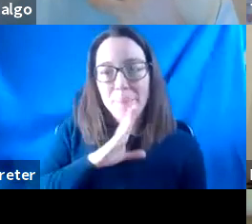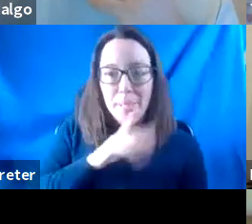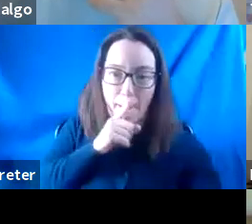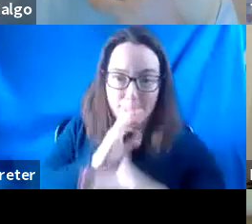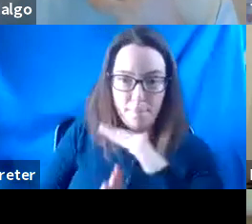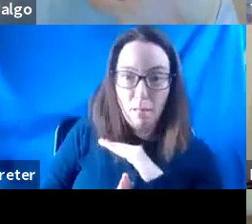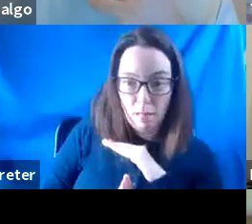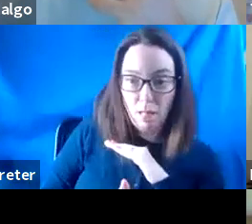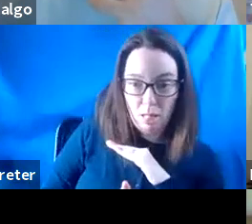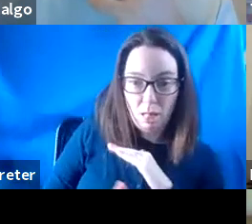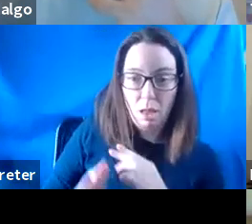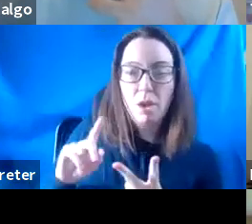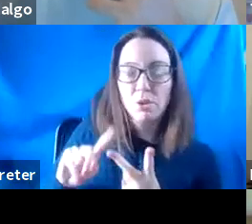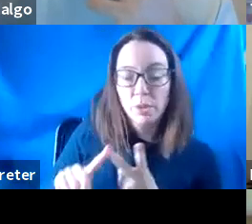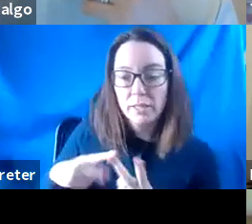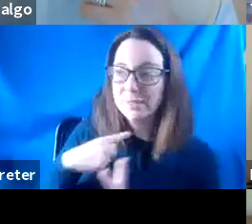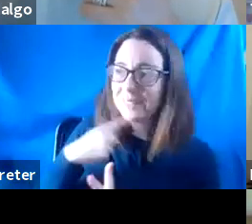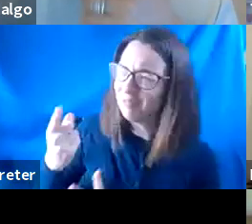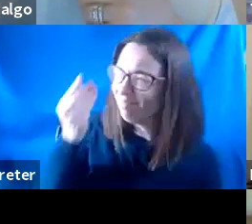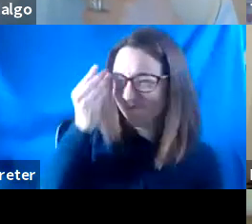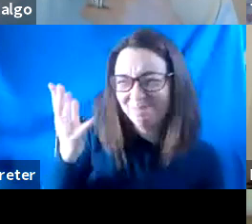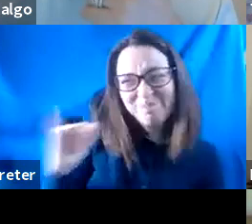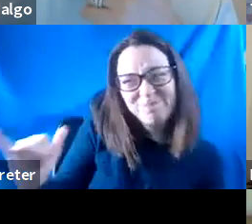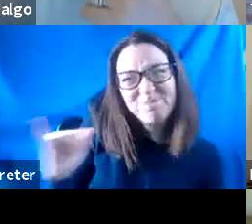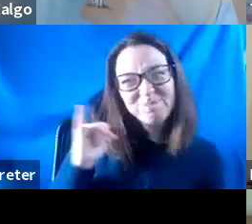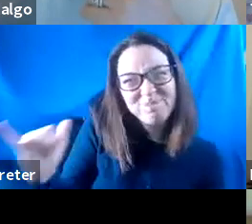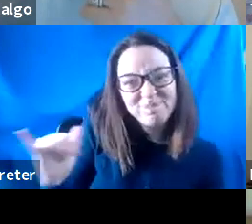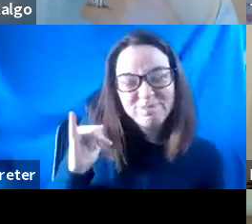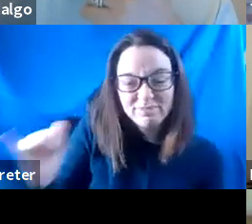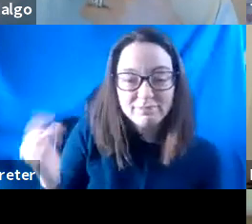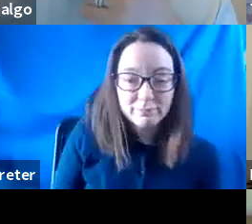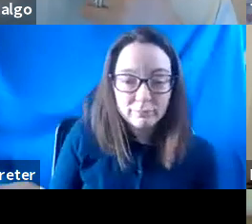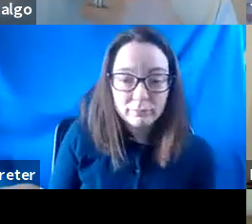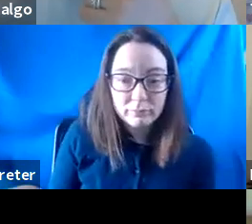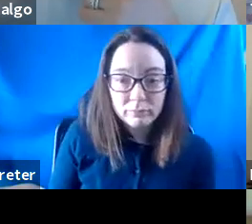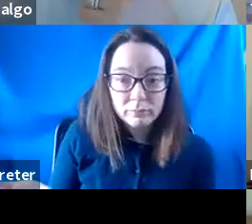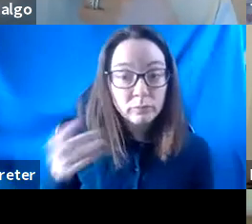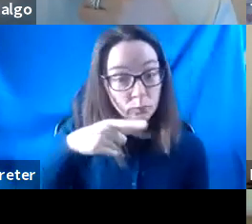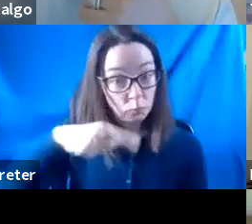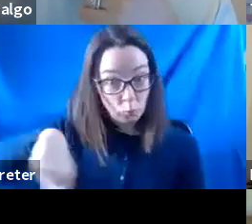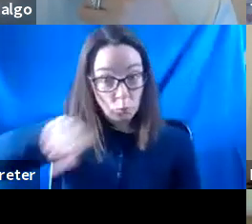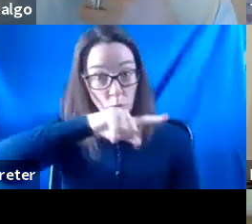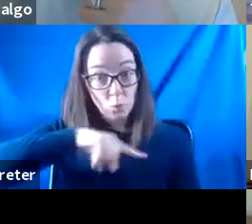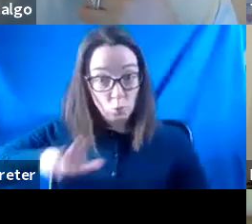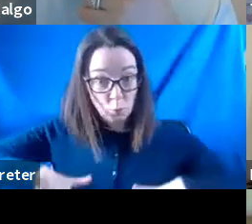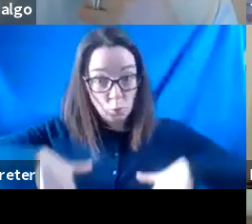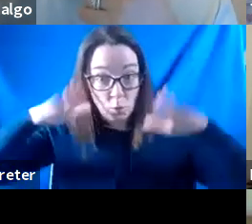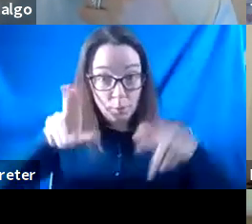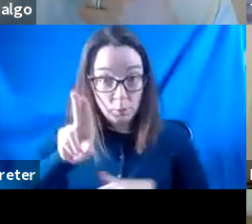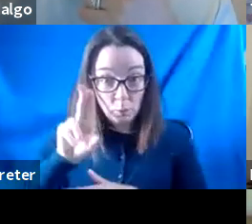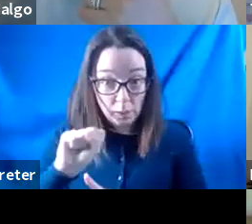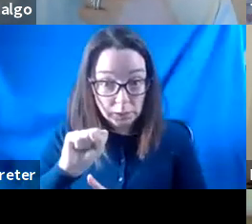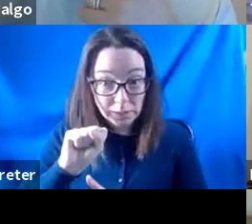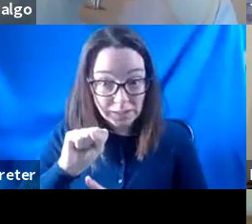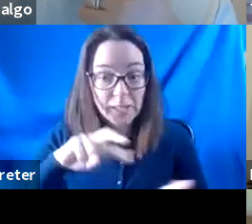that we're all learning and that we've all been raised in a country. If you grew up in the United States, we were raised surrounded by bias, and that we